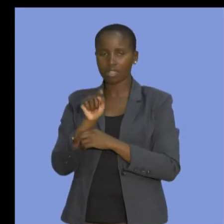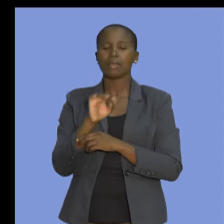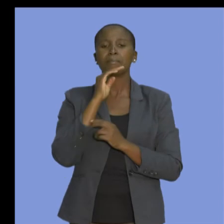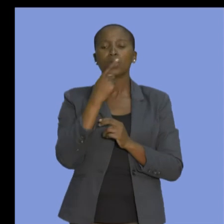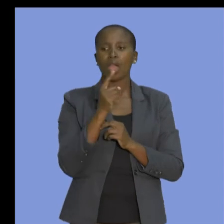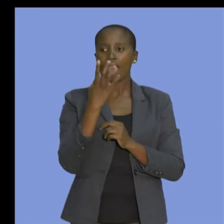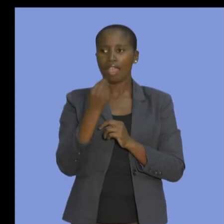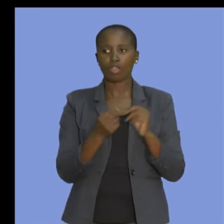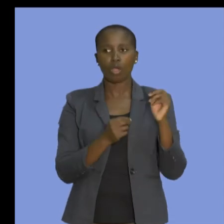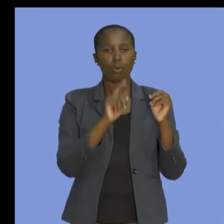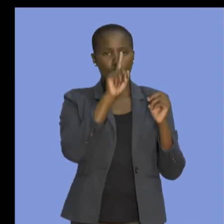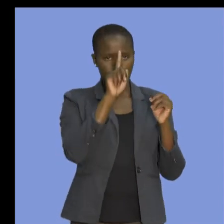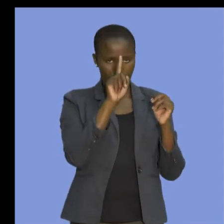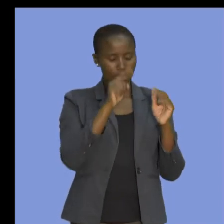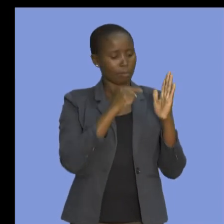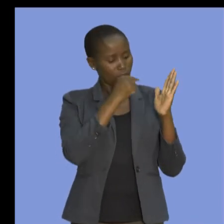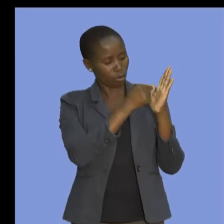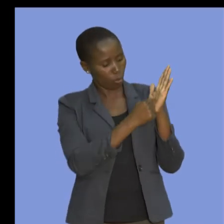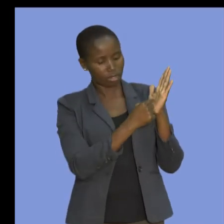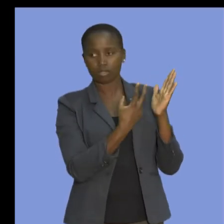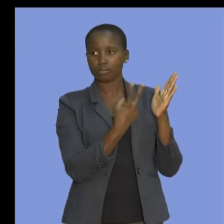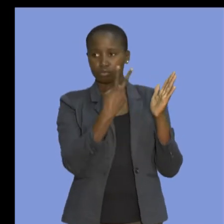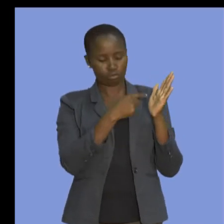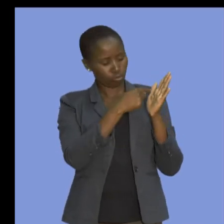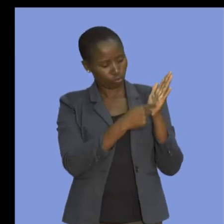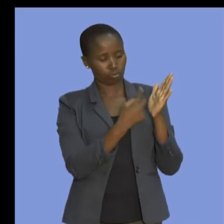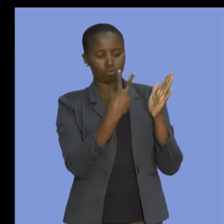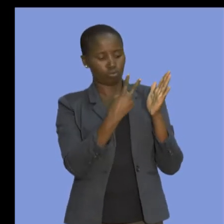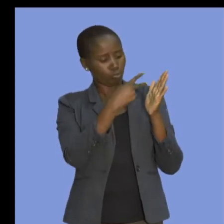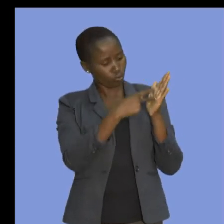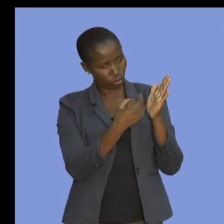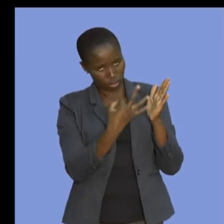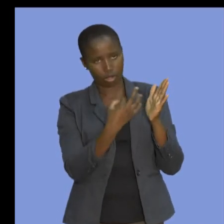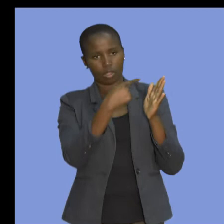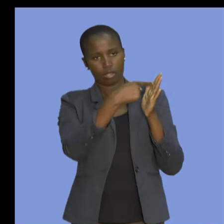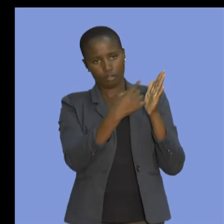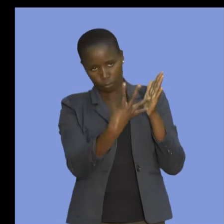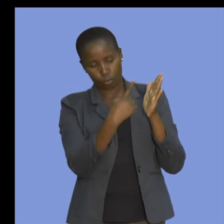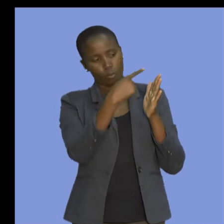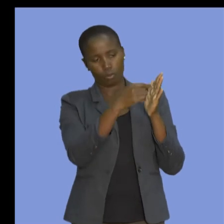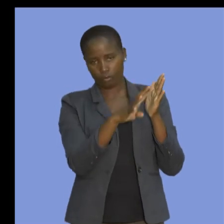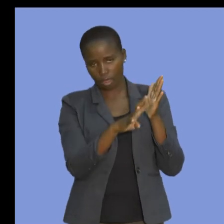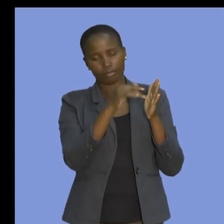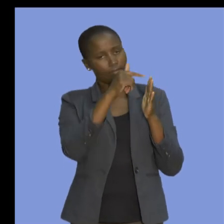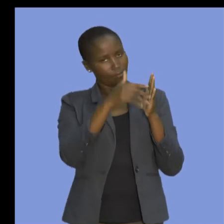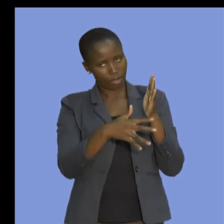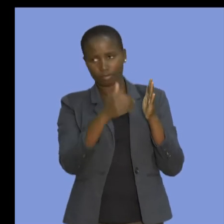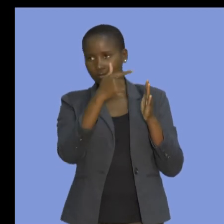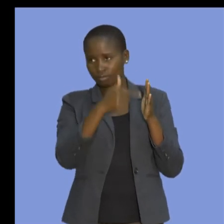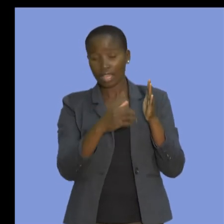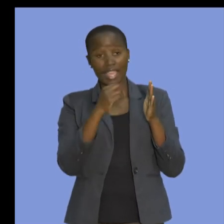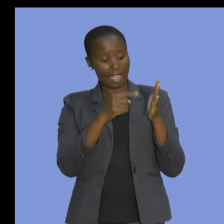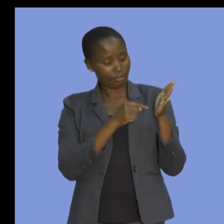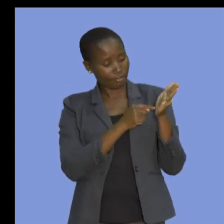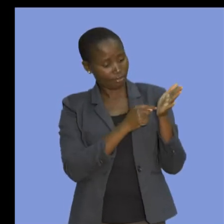1, that means 2, that means 3, that means 4. If I put a line like that, that means